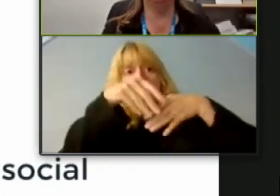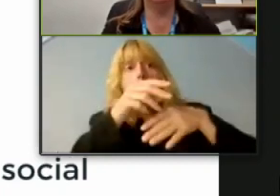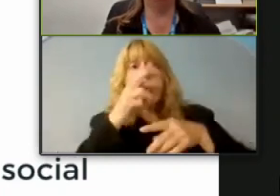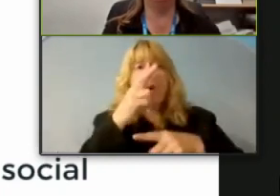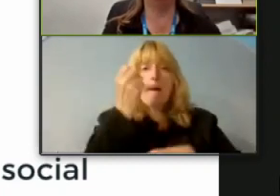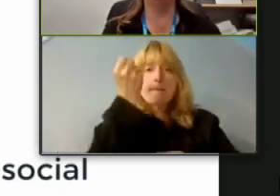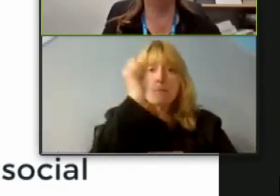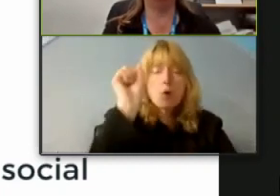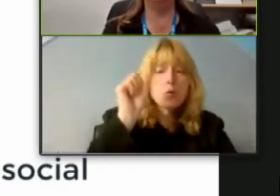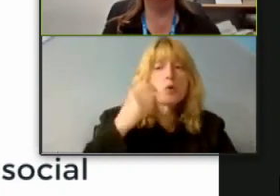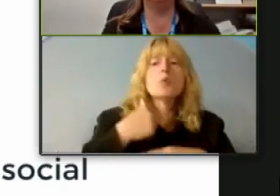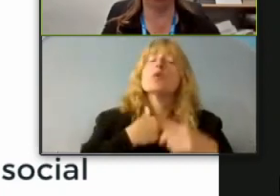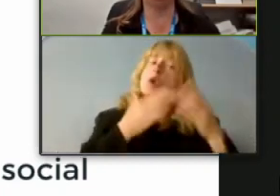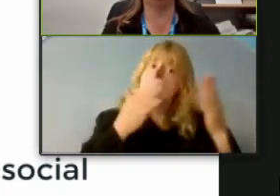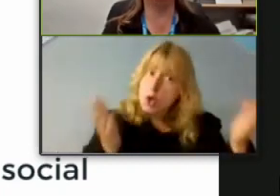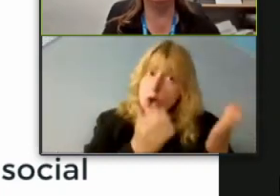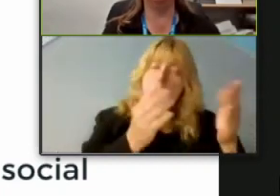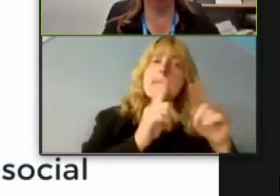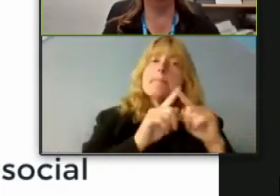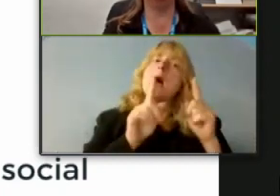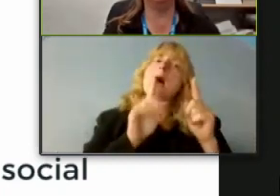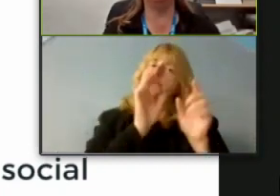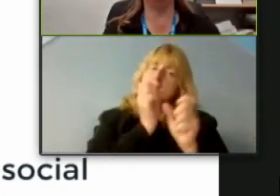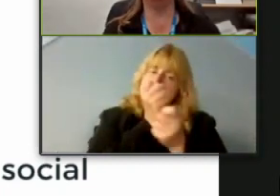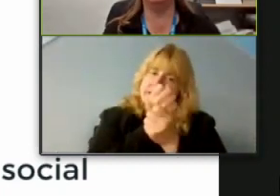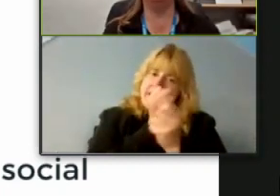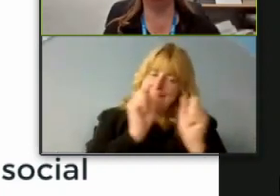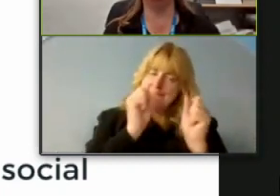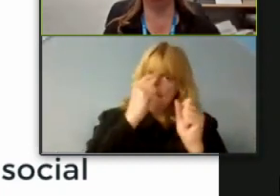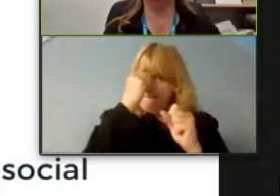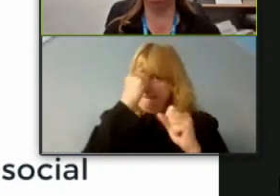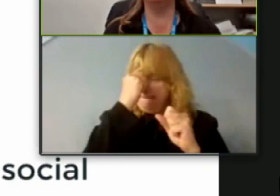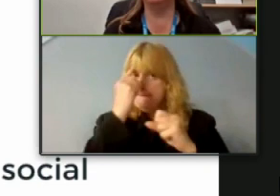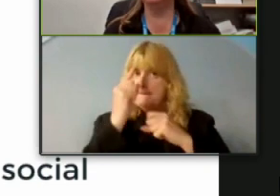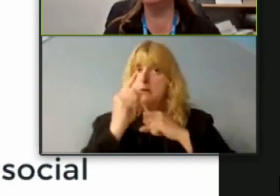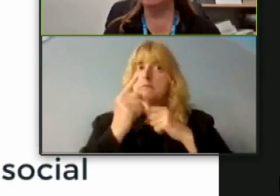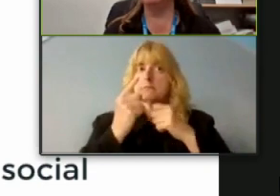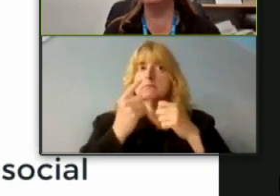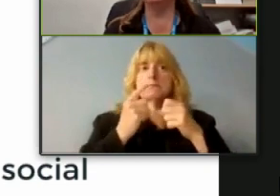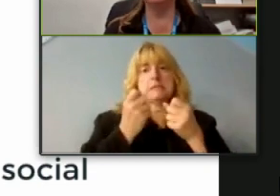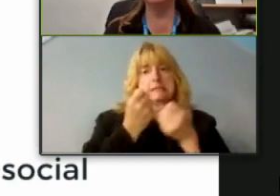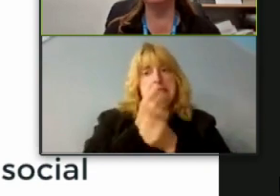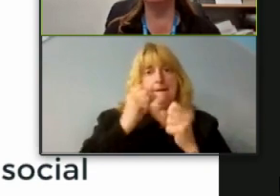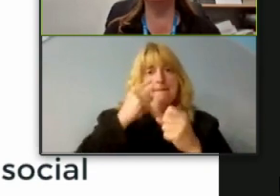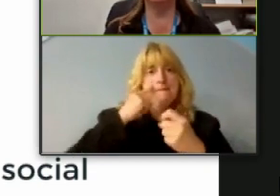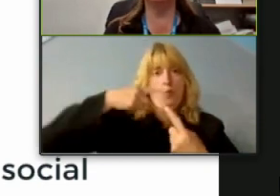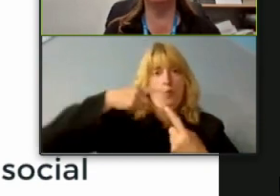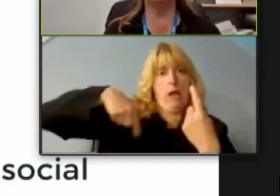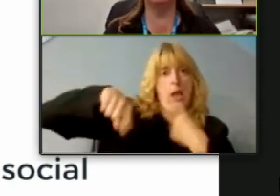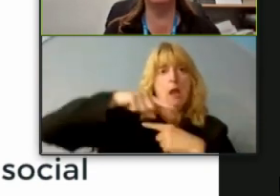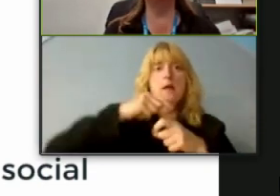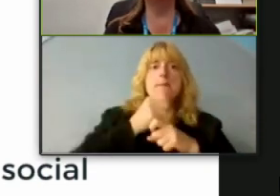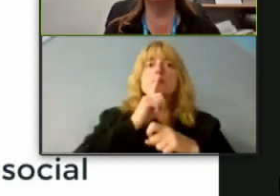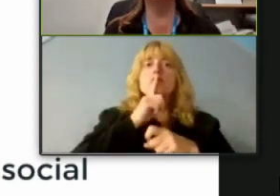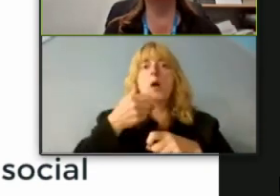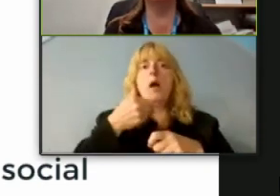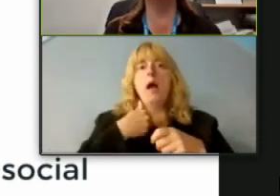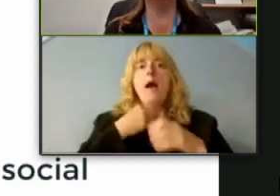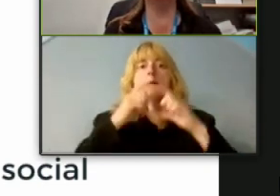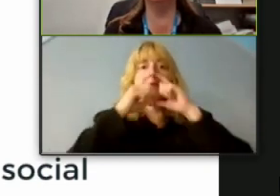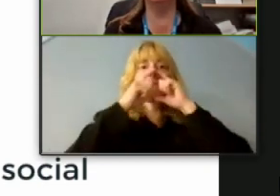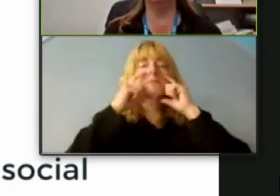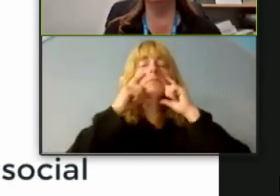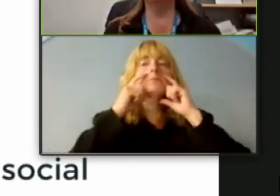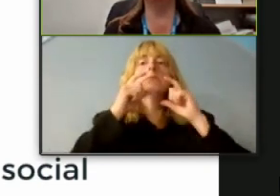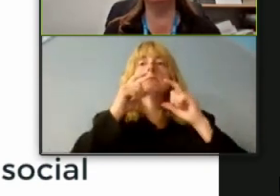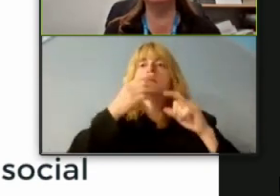that. However, be safe for yourself and for those around you. Make sure that you have a disposable or a cloth mask covering